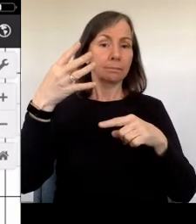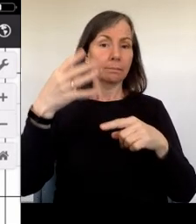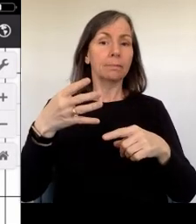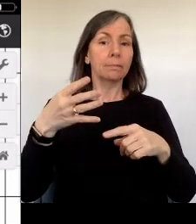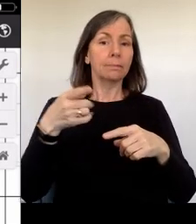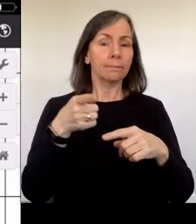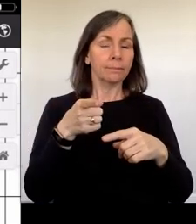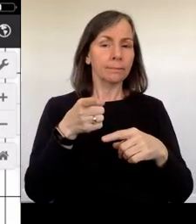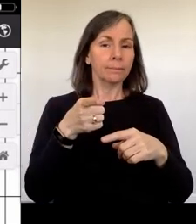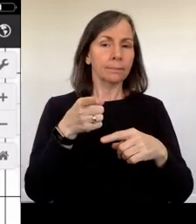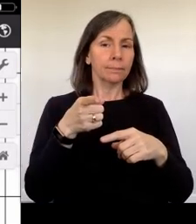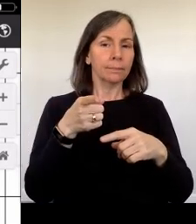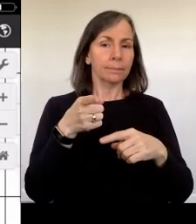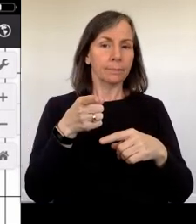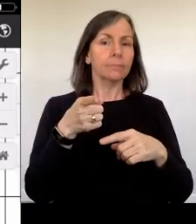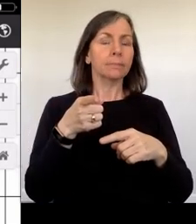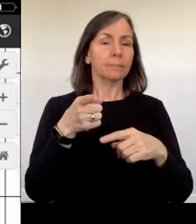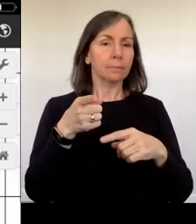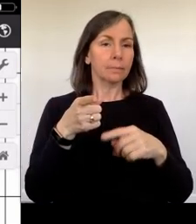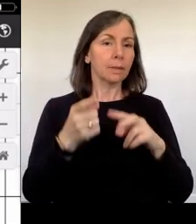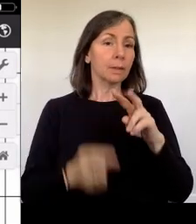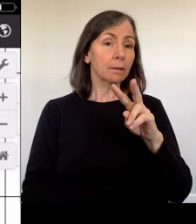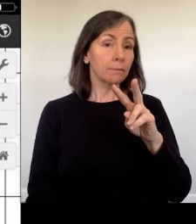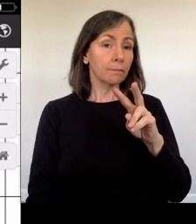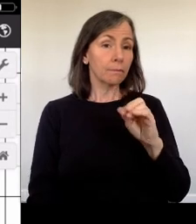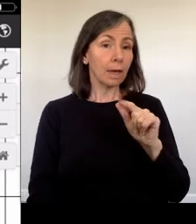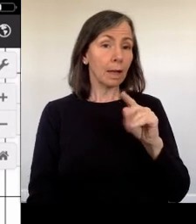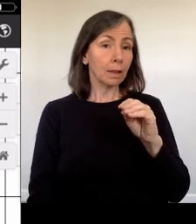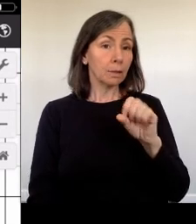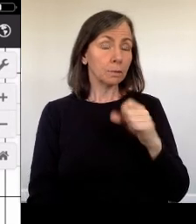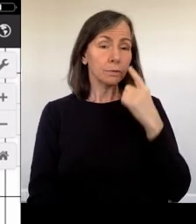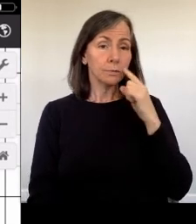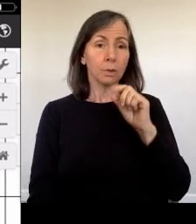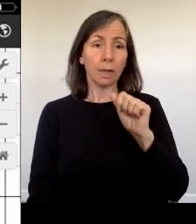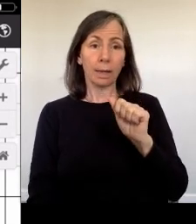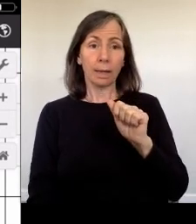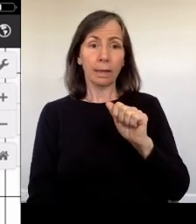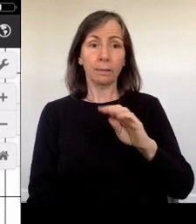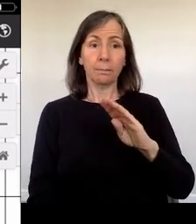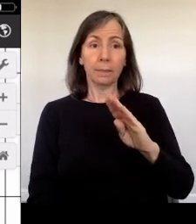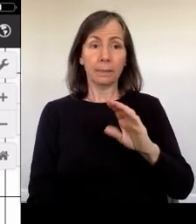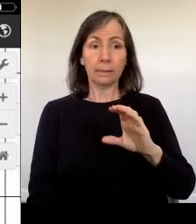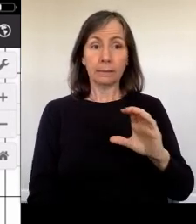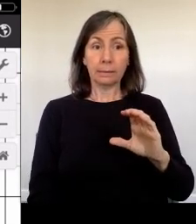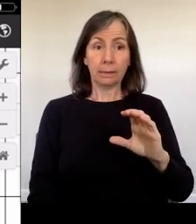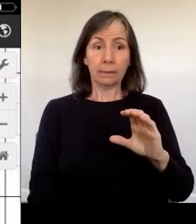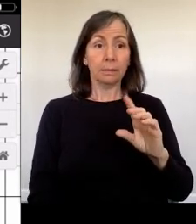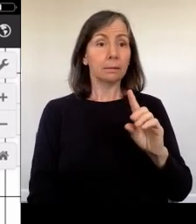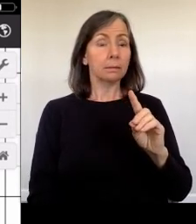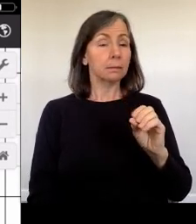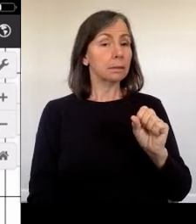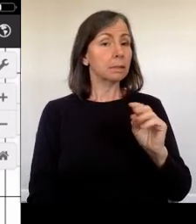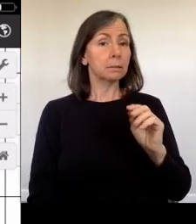So it says, the values of A, B, and C are generated by Desmos.